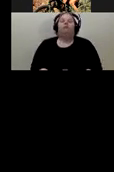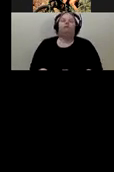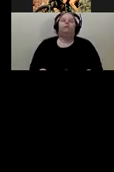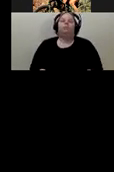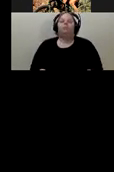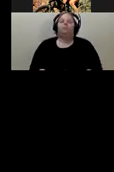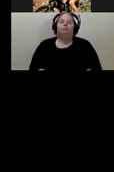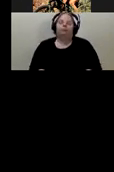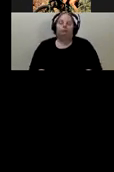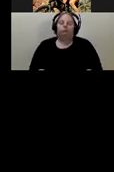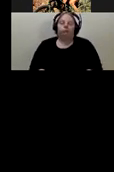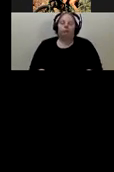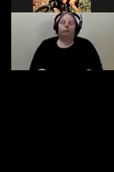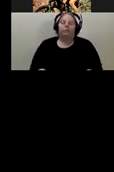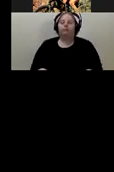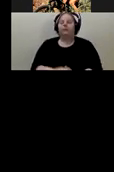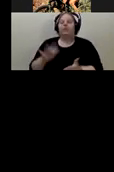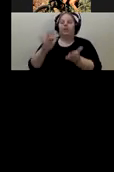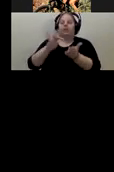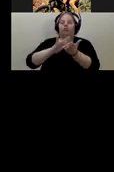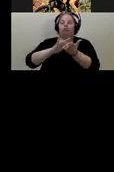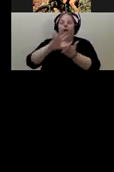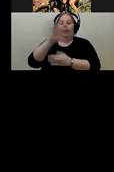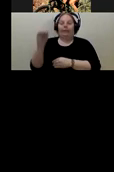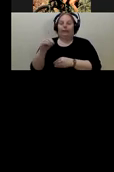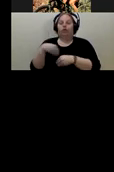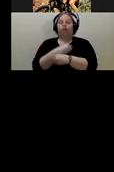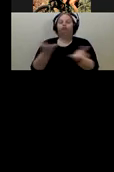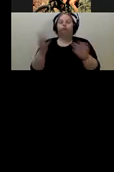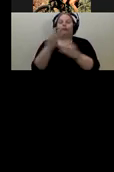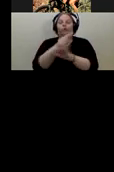believe that freebies given out by pharmaceutical companies